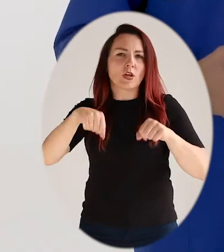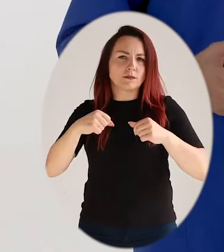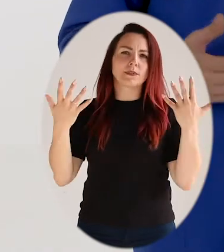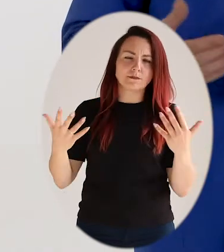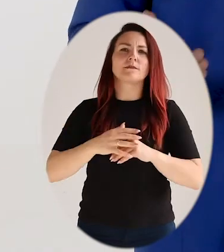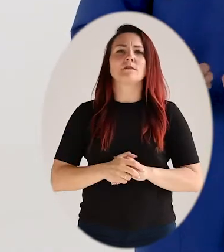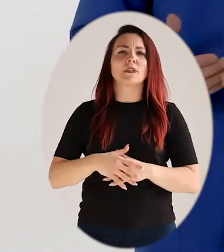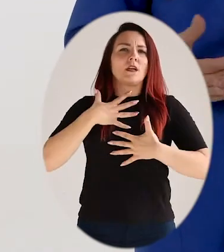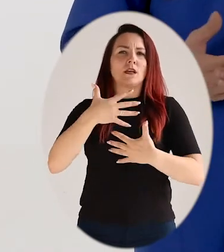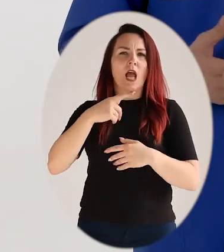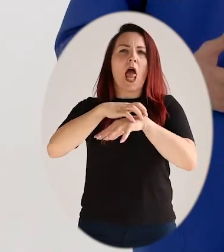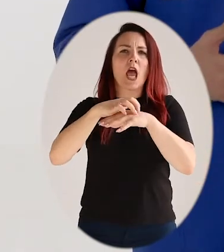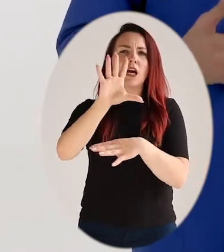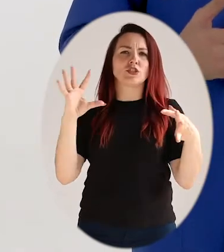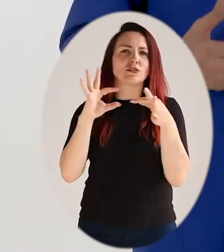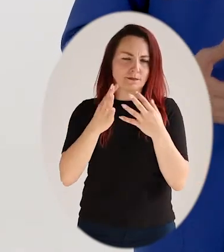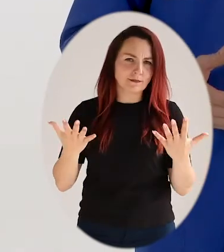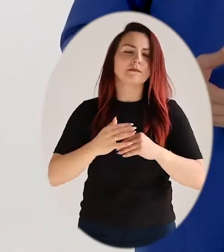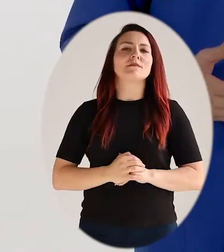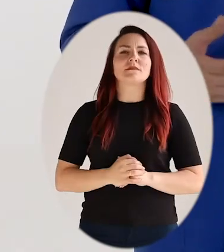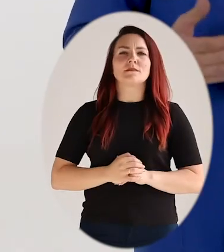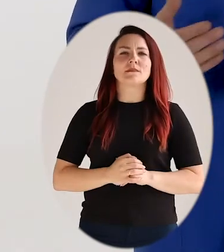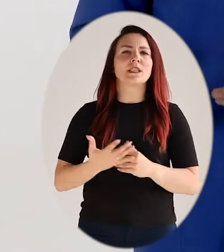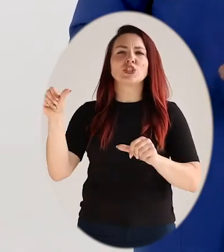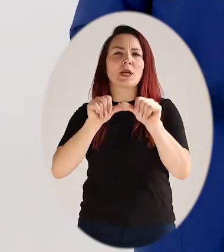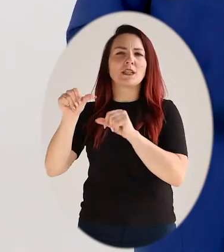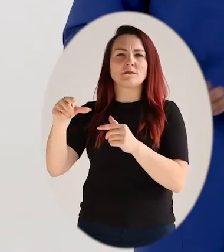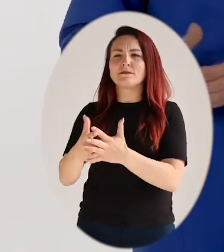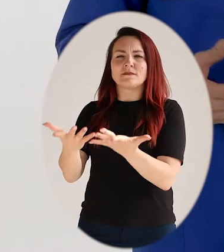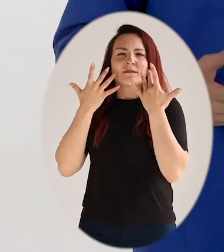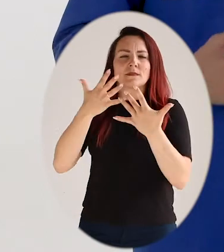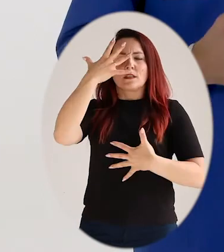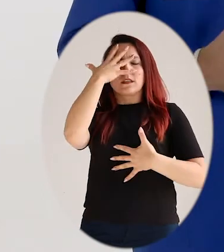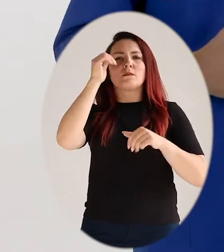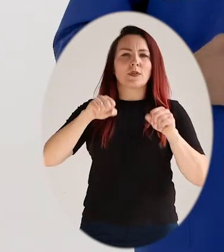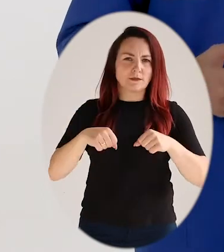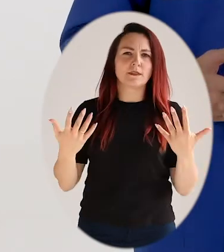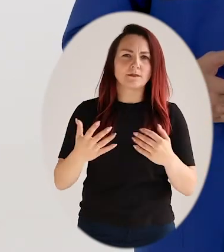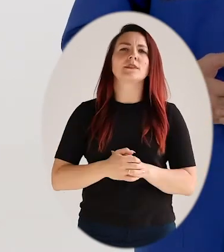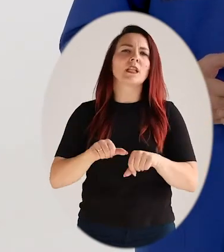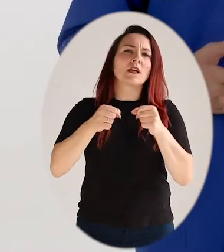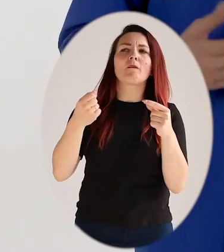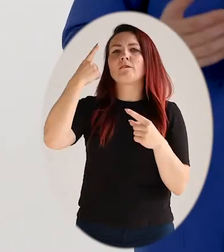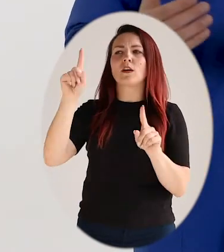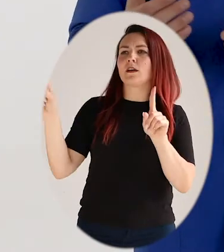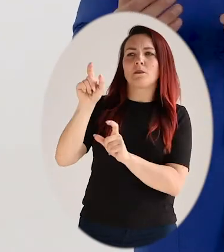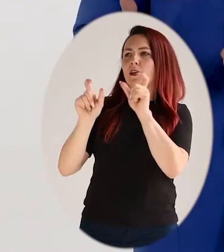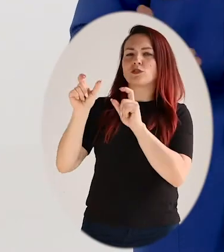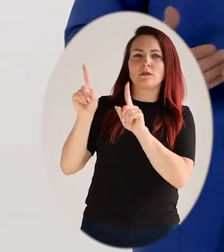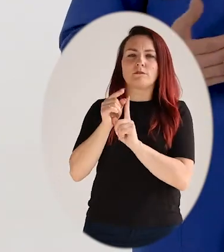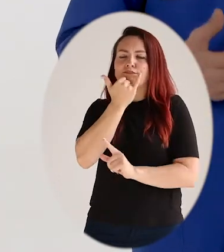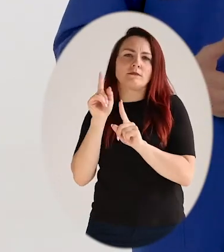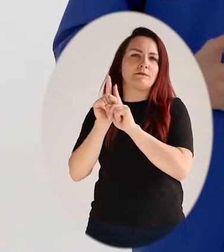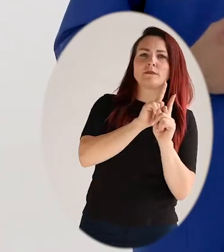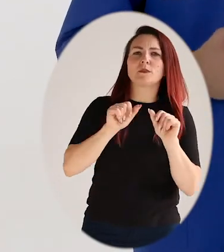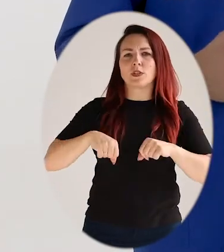and chemical burns of the eyes, skin, suffocation and respiratory paralysis, allergic reaction, injuries associated with the